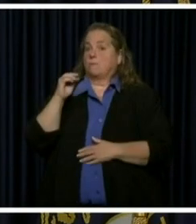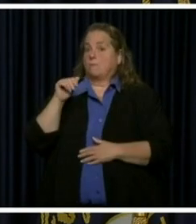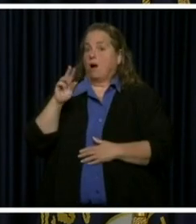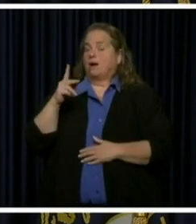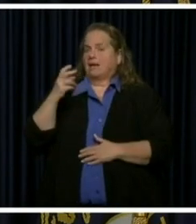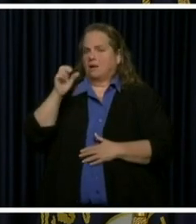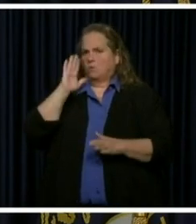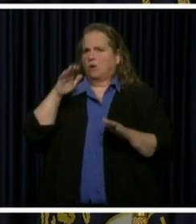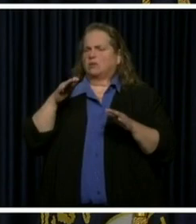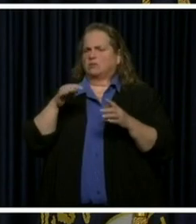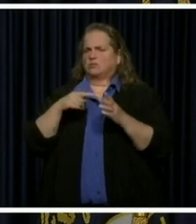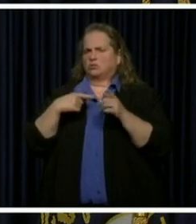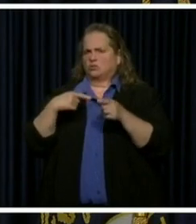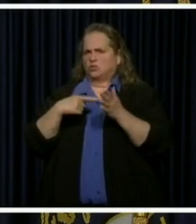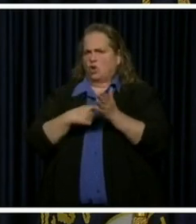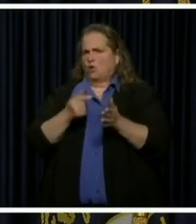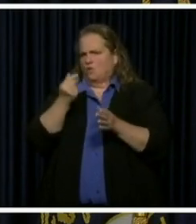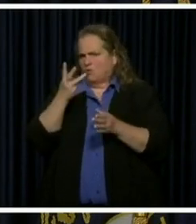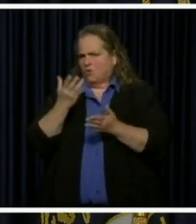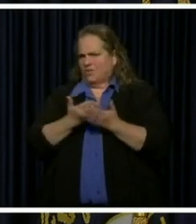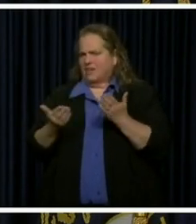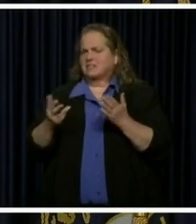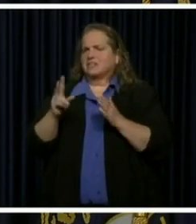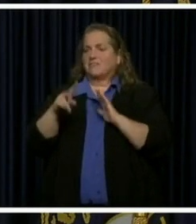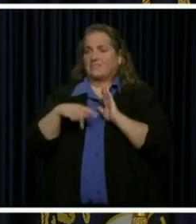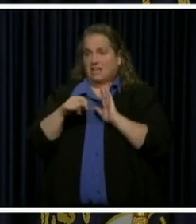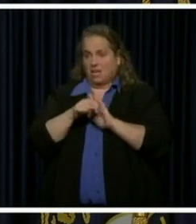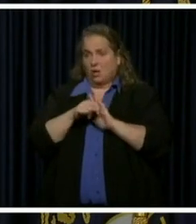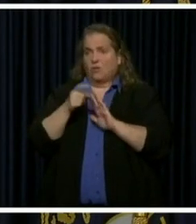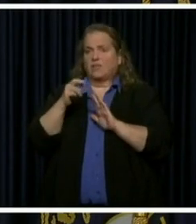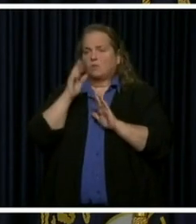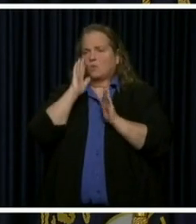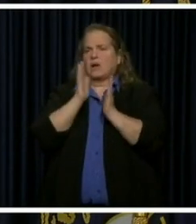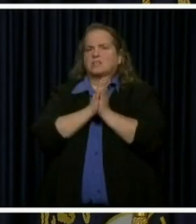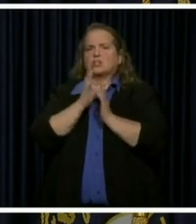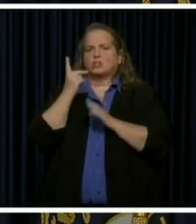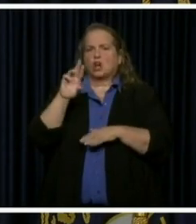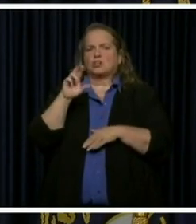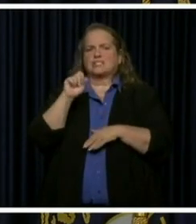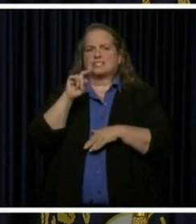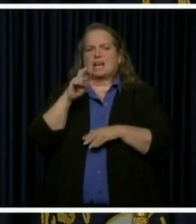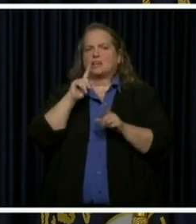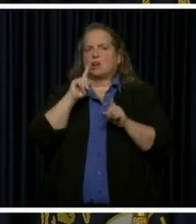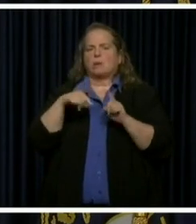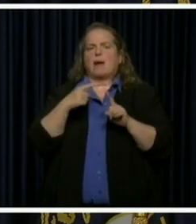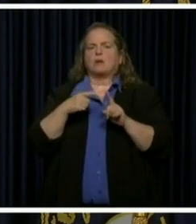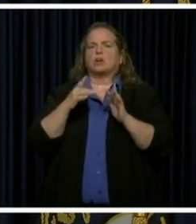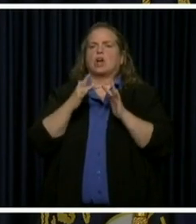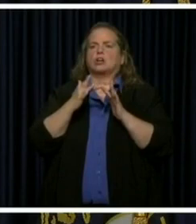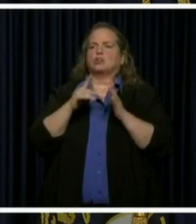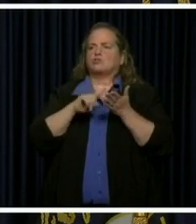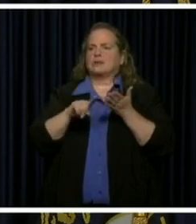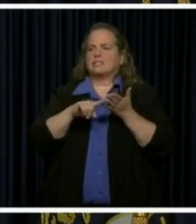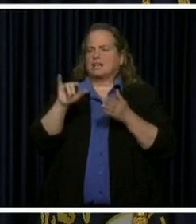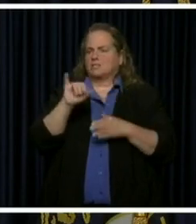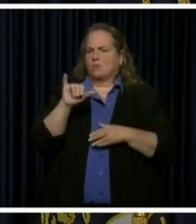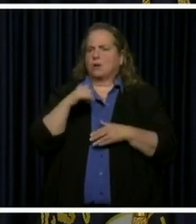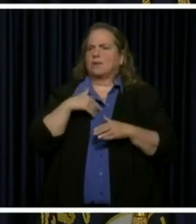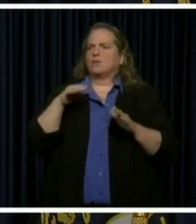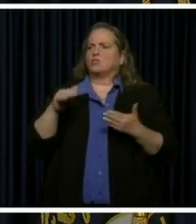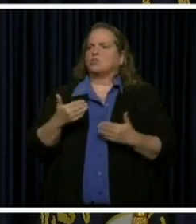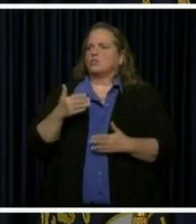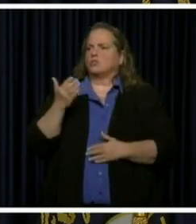through a number of things, show you a video. It's going to be really informative. And then we're going to ask Dr. Stack to talk about contact tracing as well. So let me